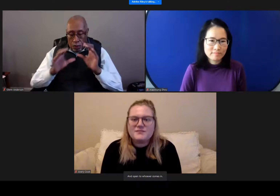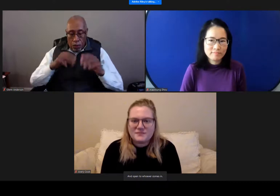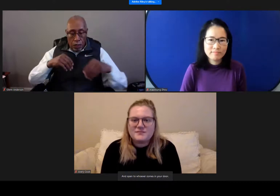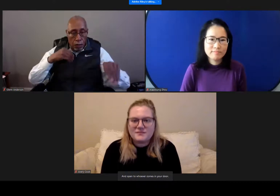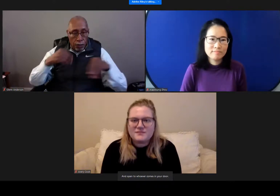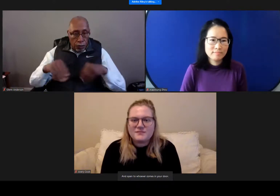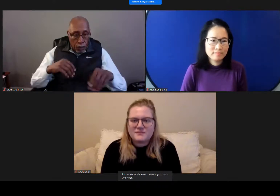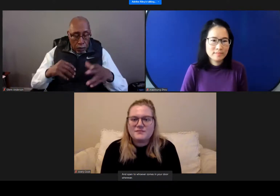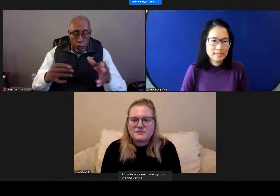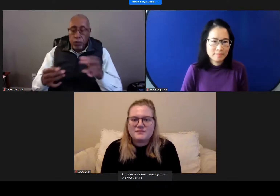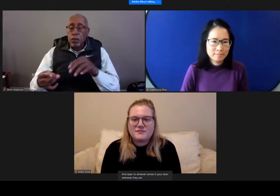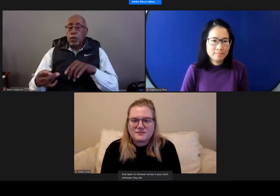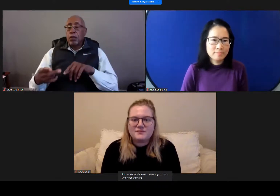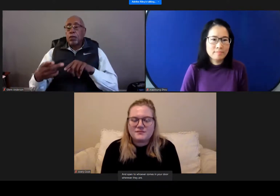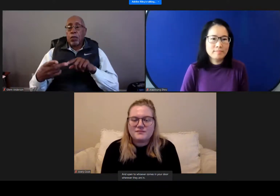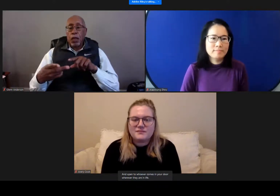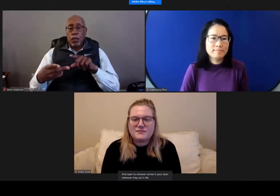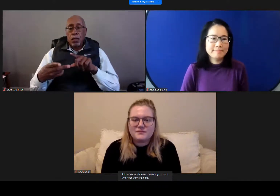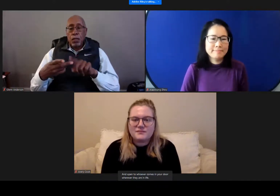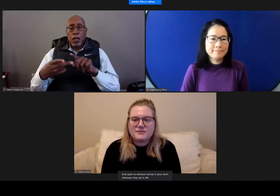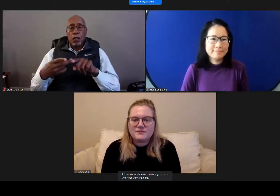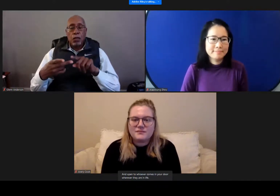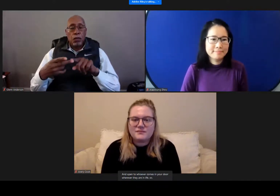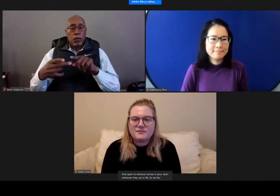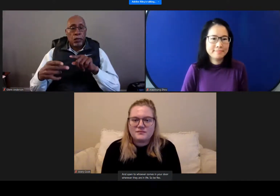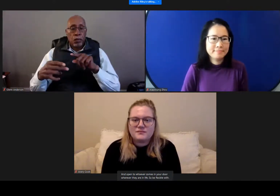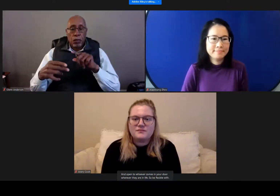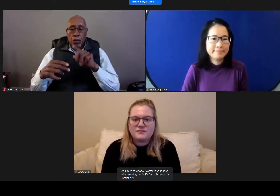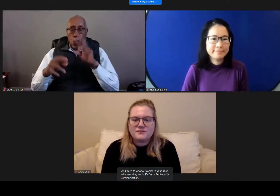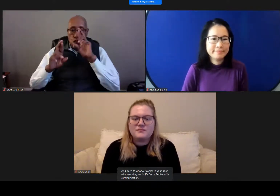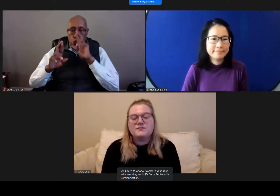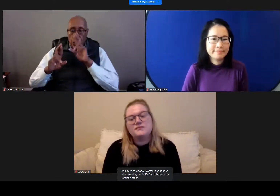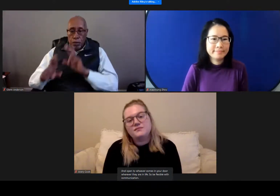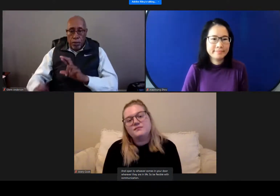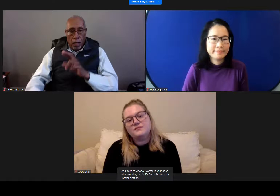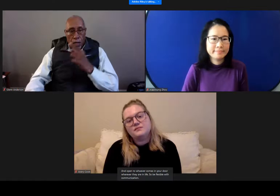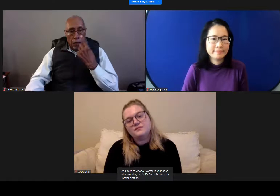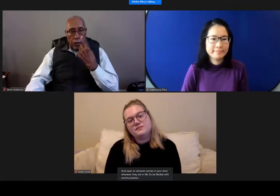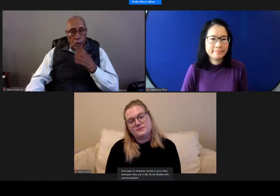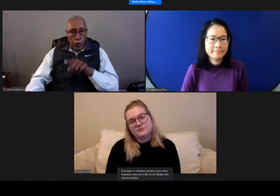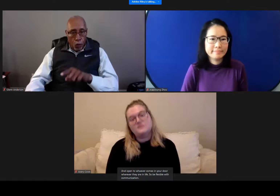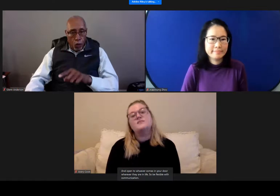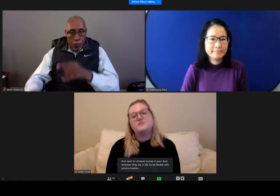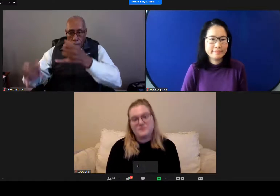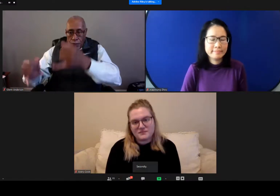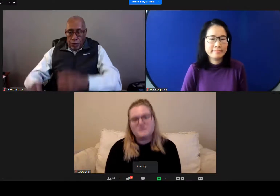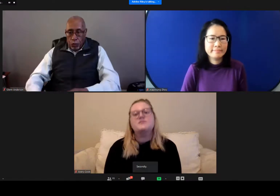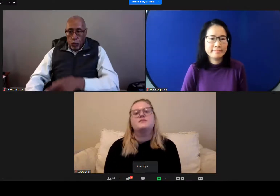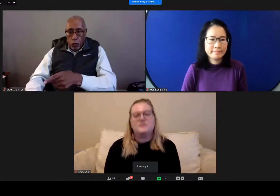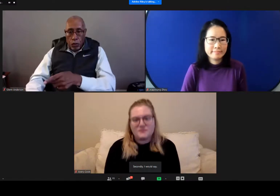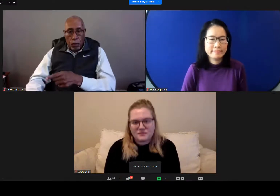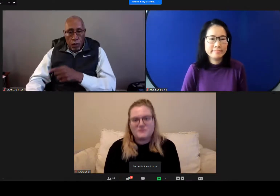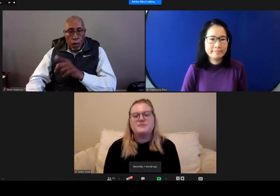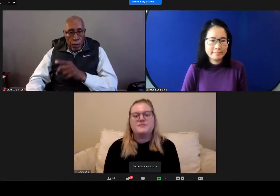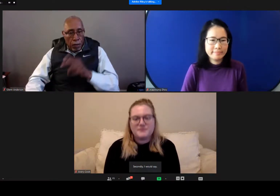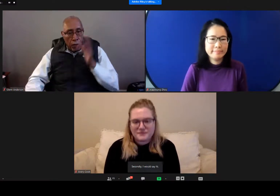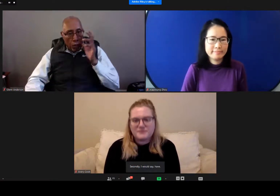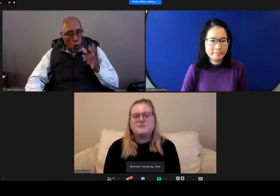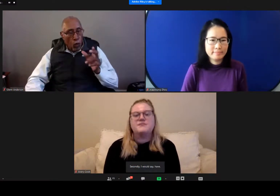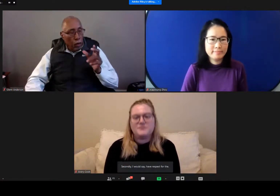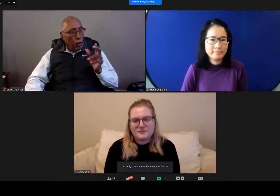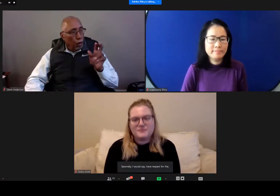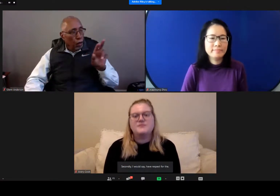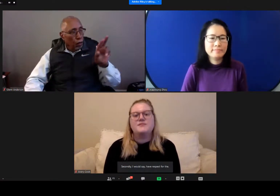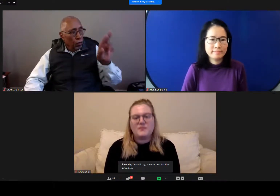door, wherever they are in life. So be flexible with communication. Secondly, I would say have respect